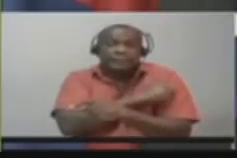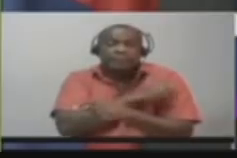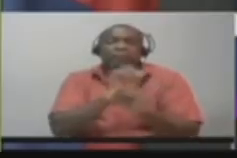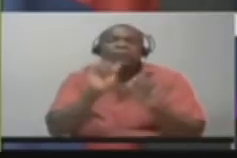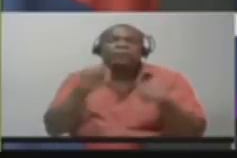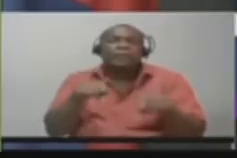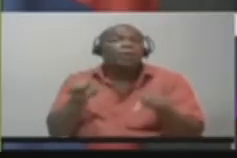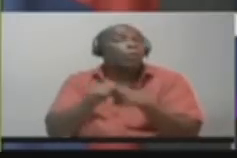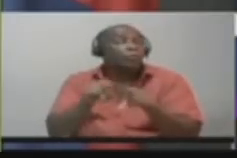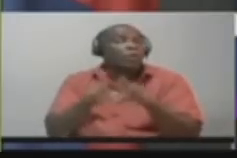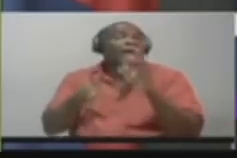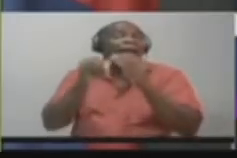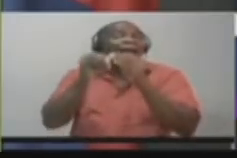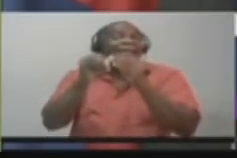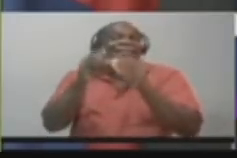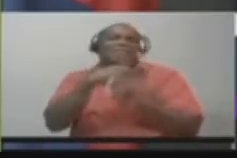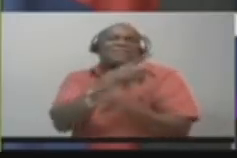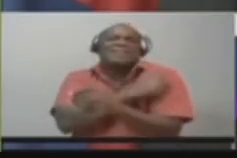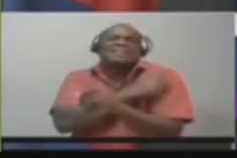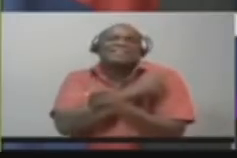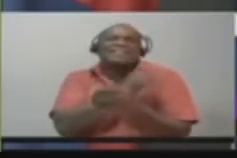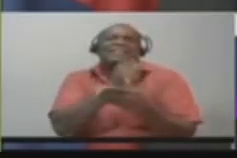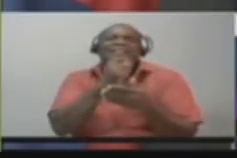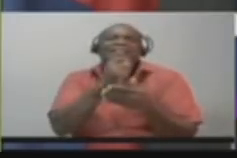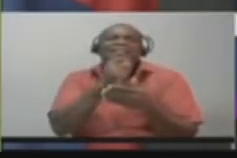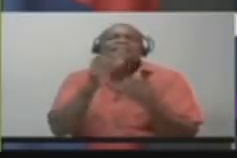and myself will take them now.